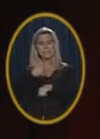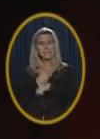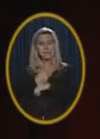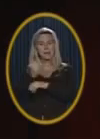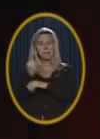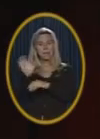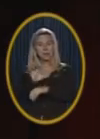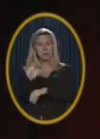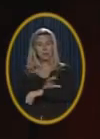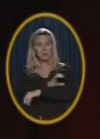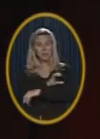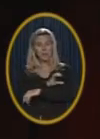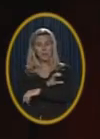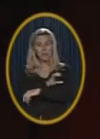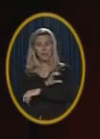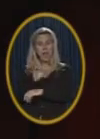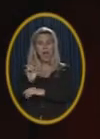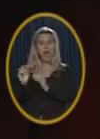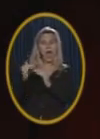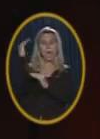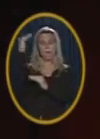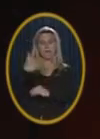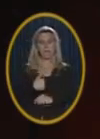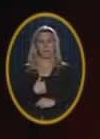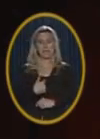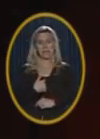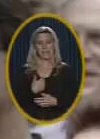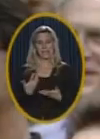the computer switches? Right over me.